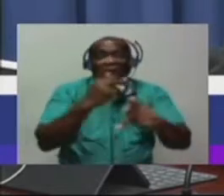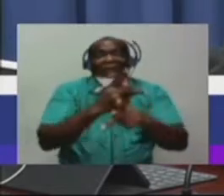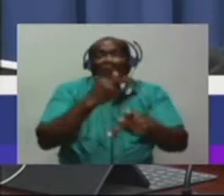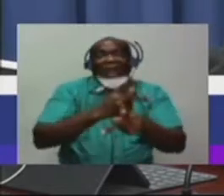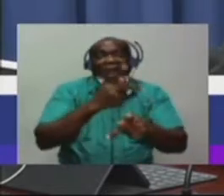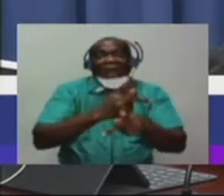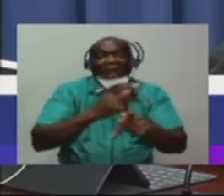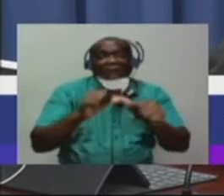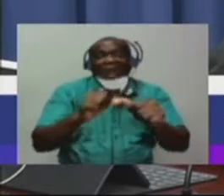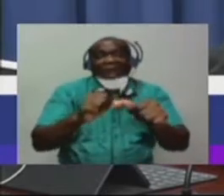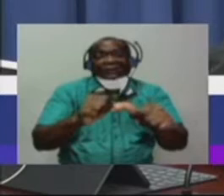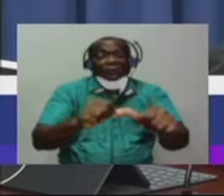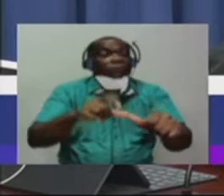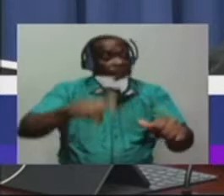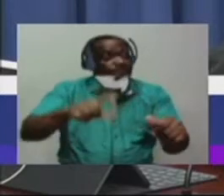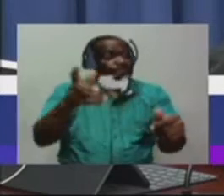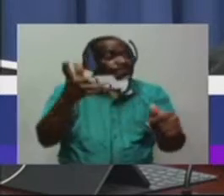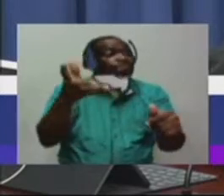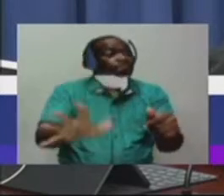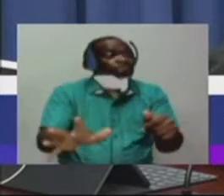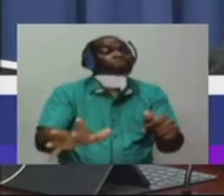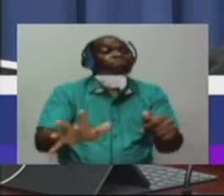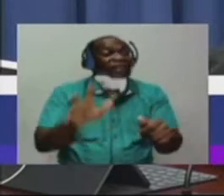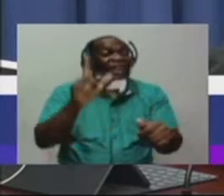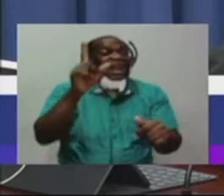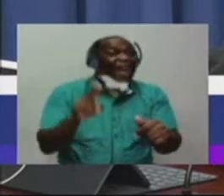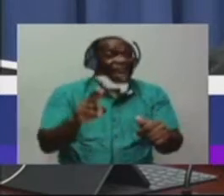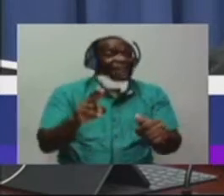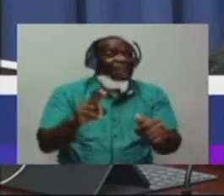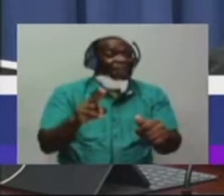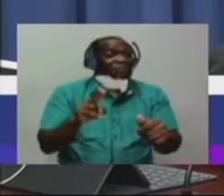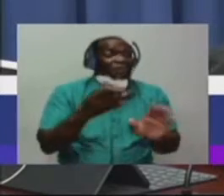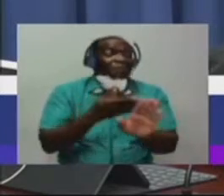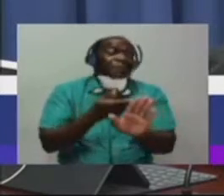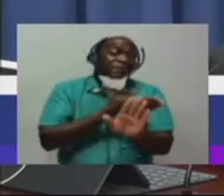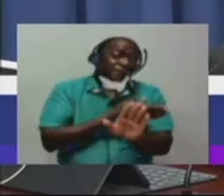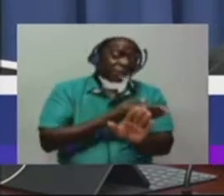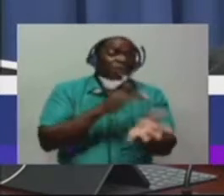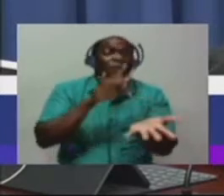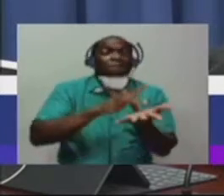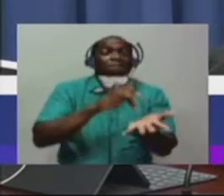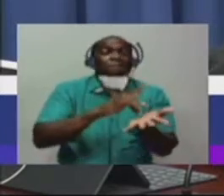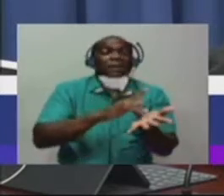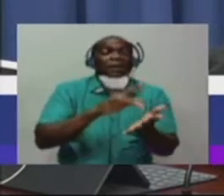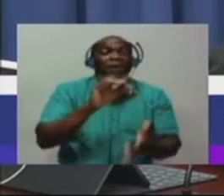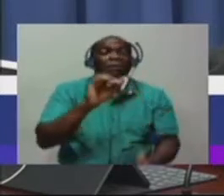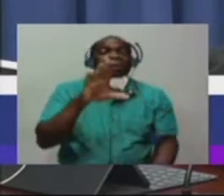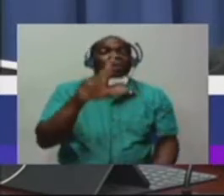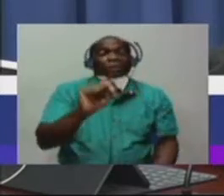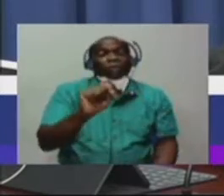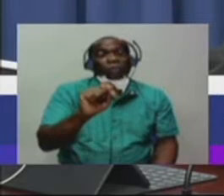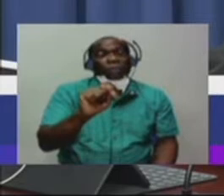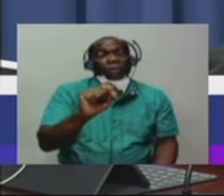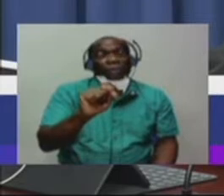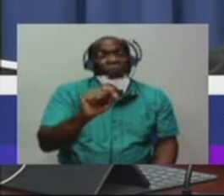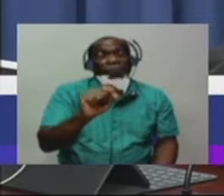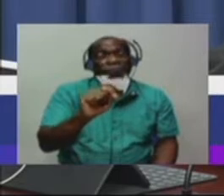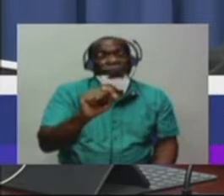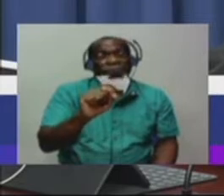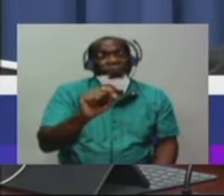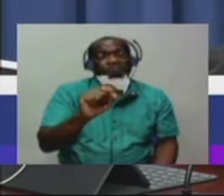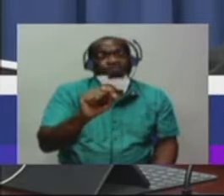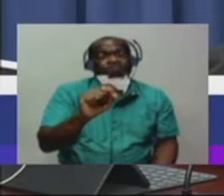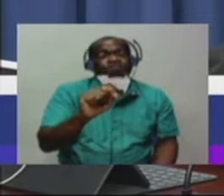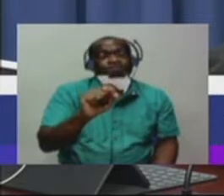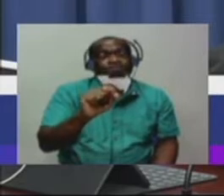off half of that by mid to late October for the latest.